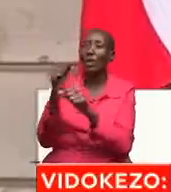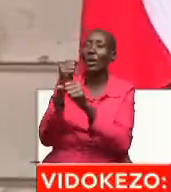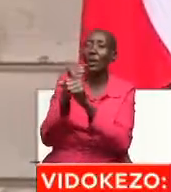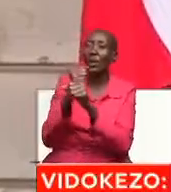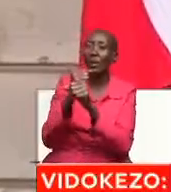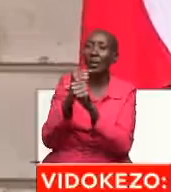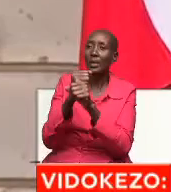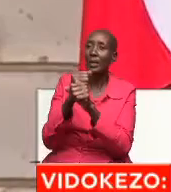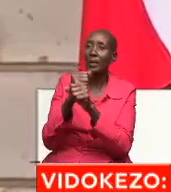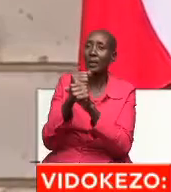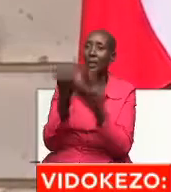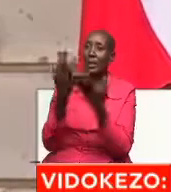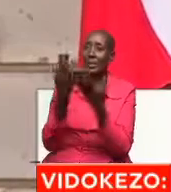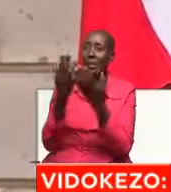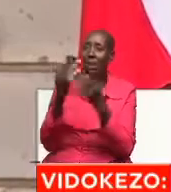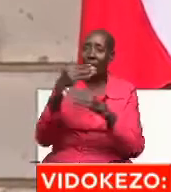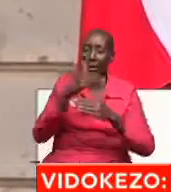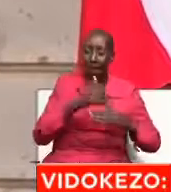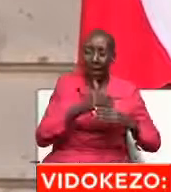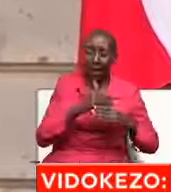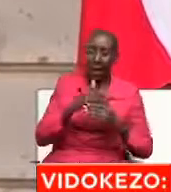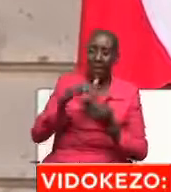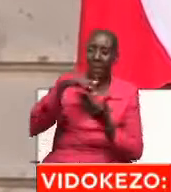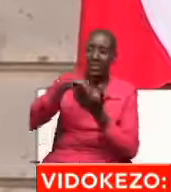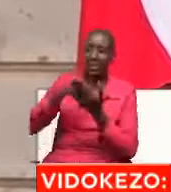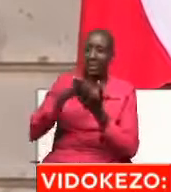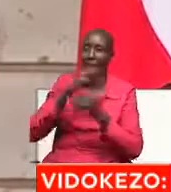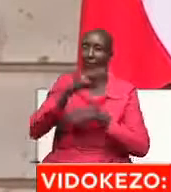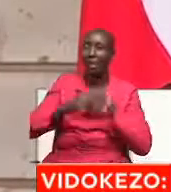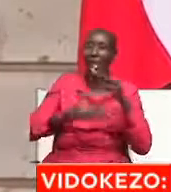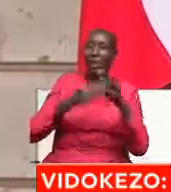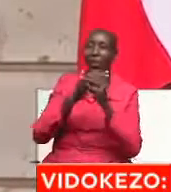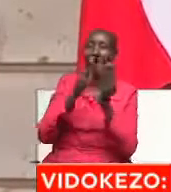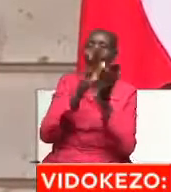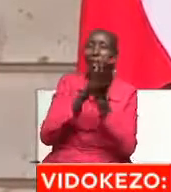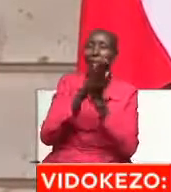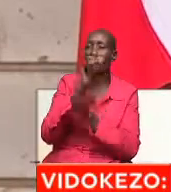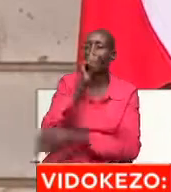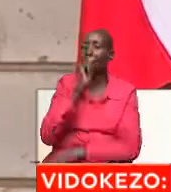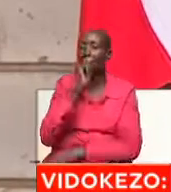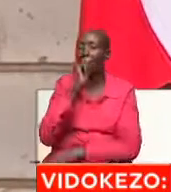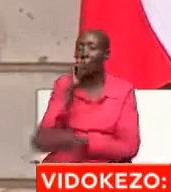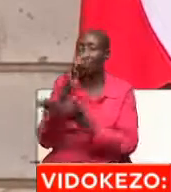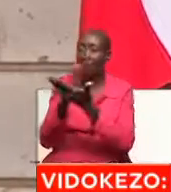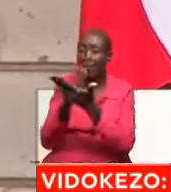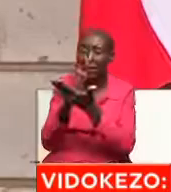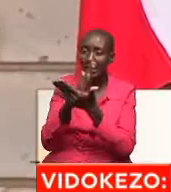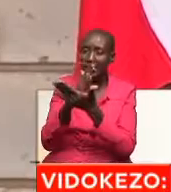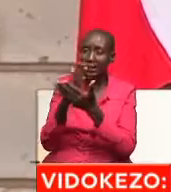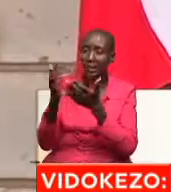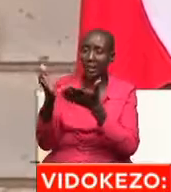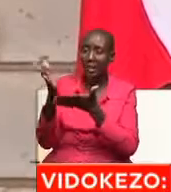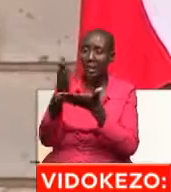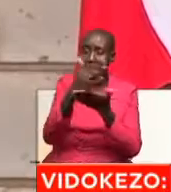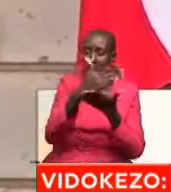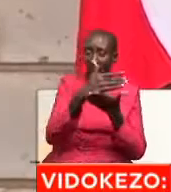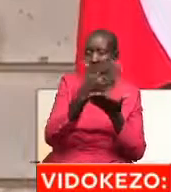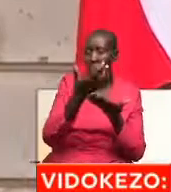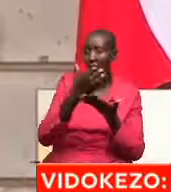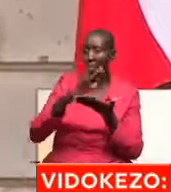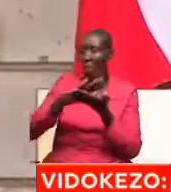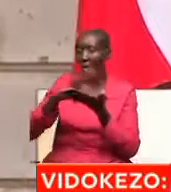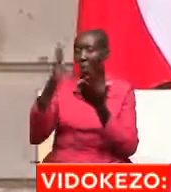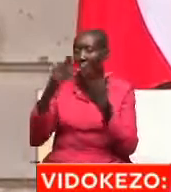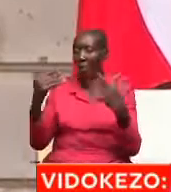with international partners including the World Bank and the private sector on the acquisition of additional ventilators,